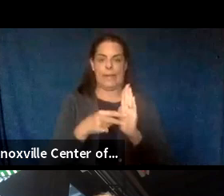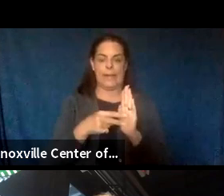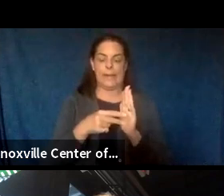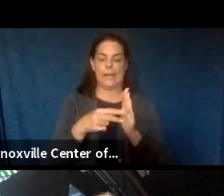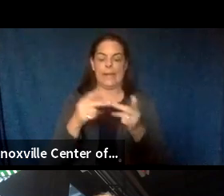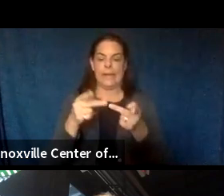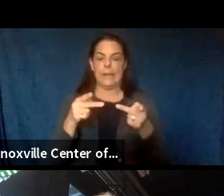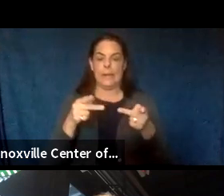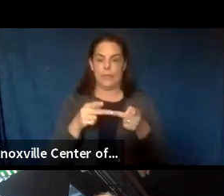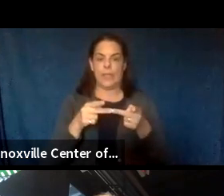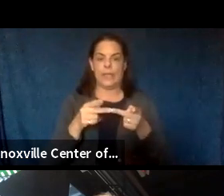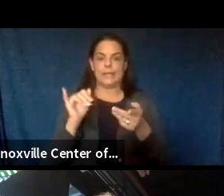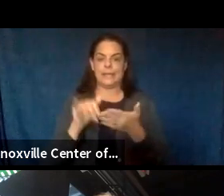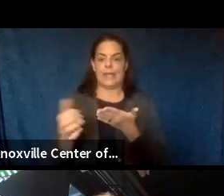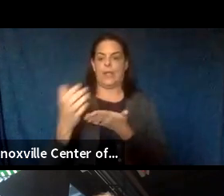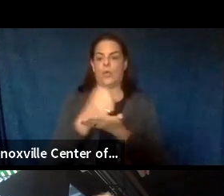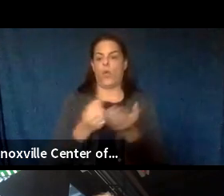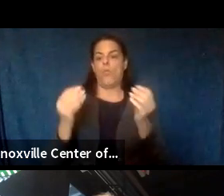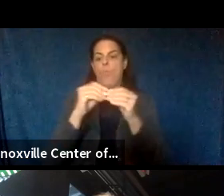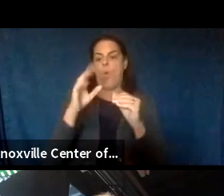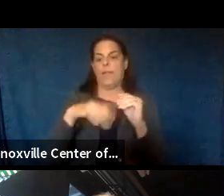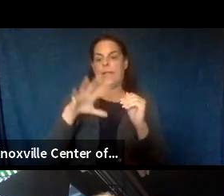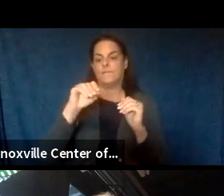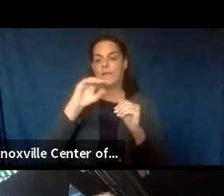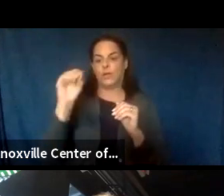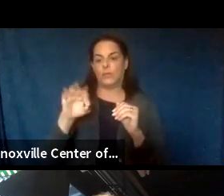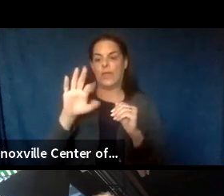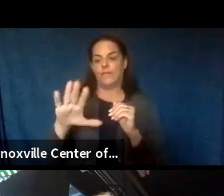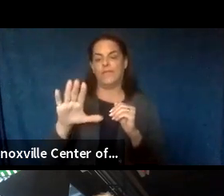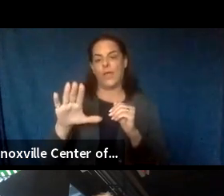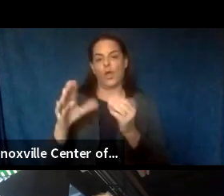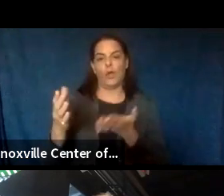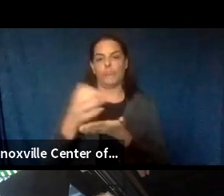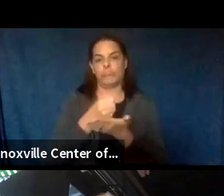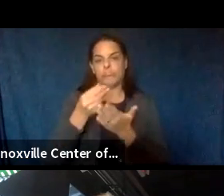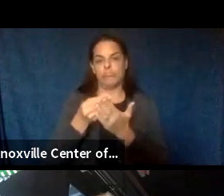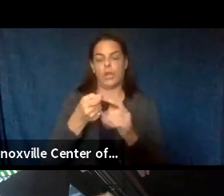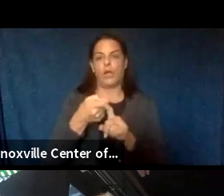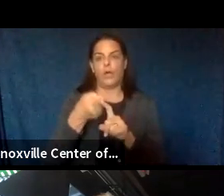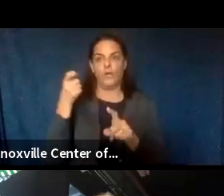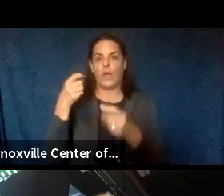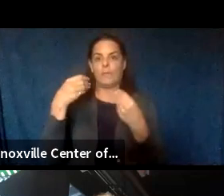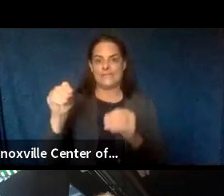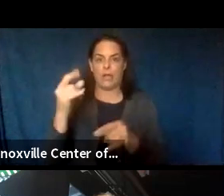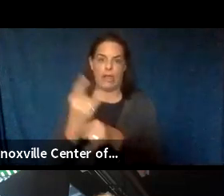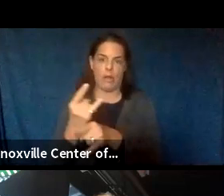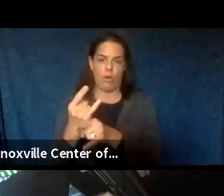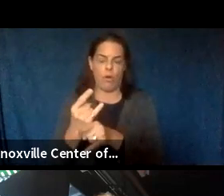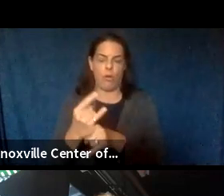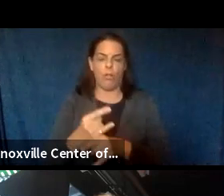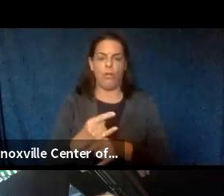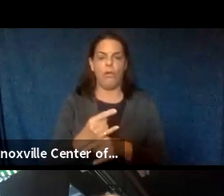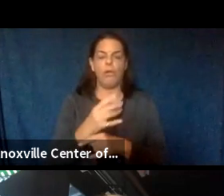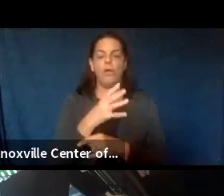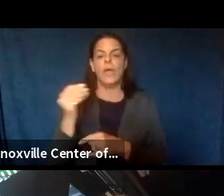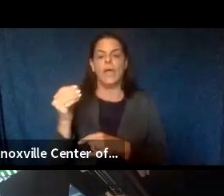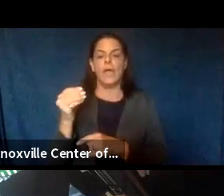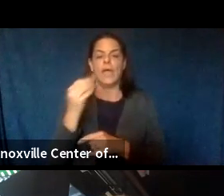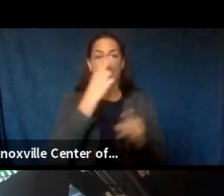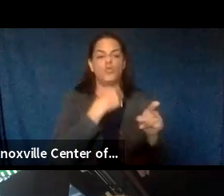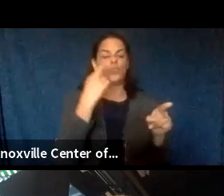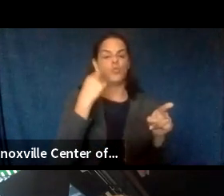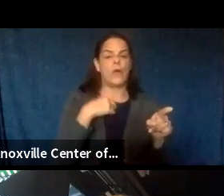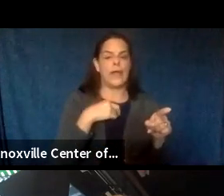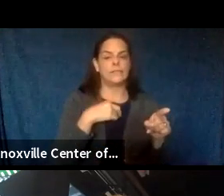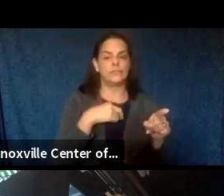that derive more than 50% of their gross revenue from the sale of alcohol, and